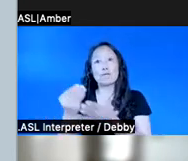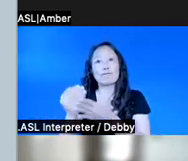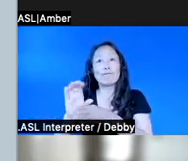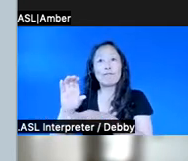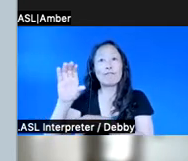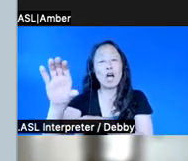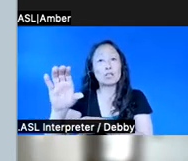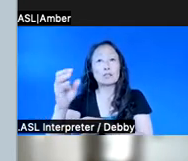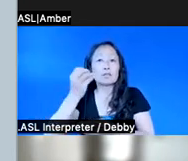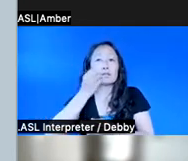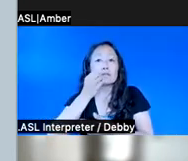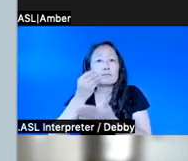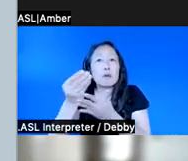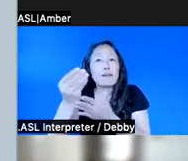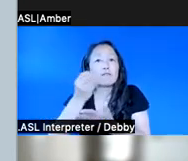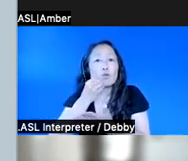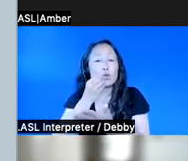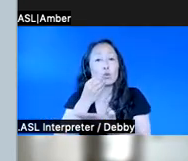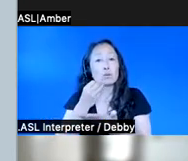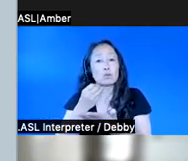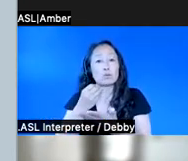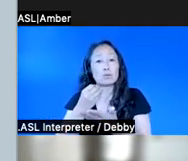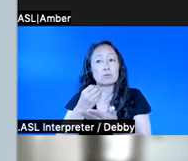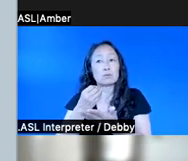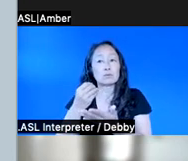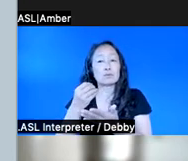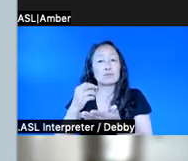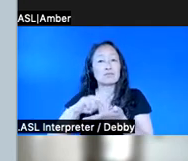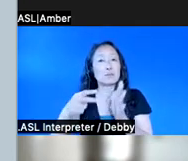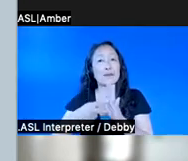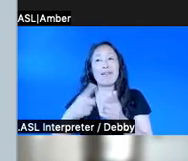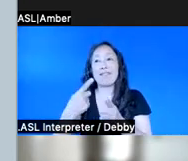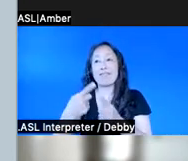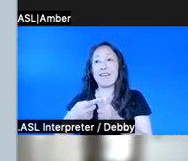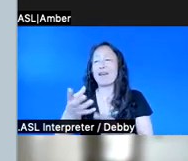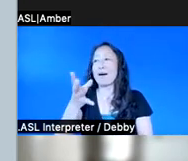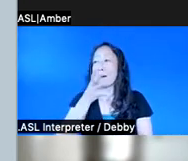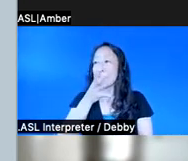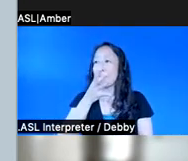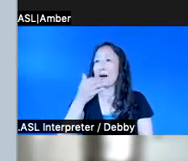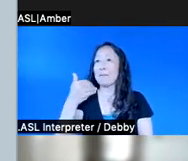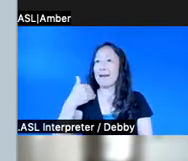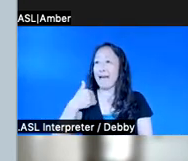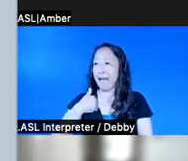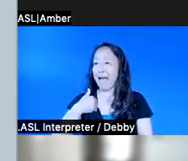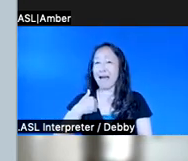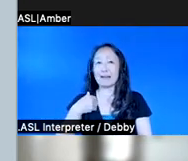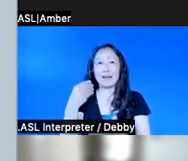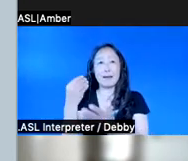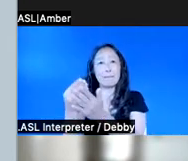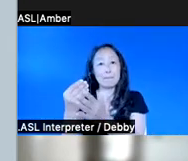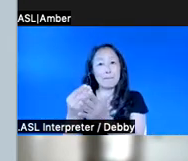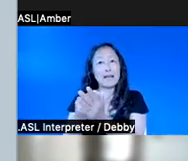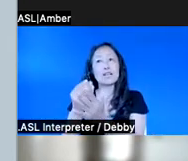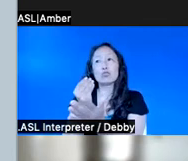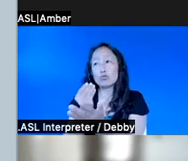or something like that. So then the mom had money to buy tires for her car because her groceries were covered. So be thinking about